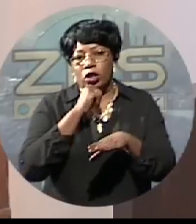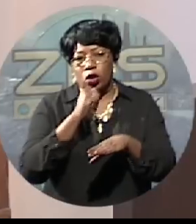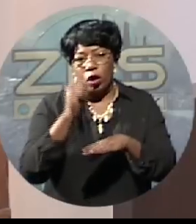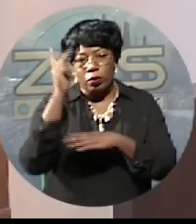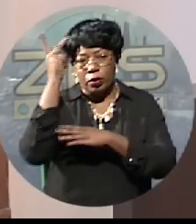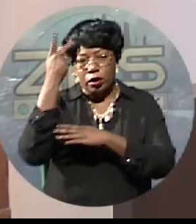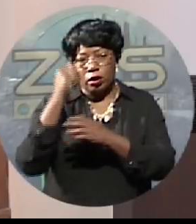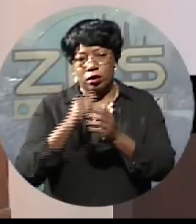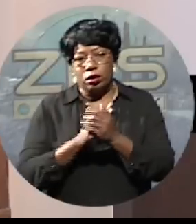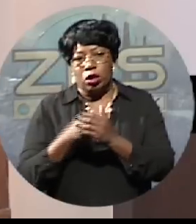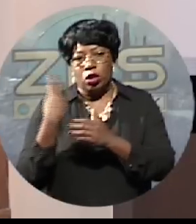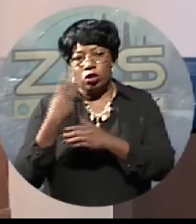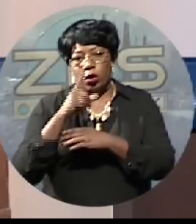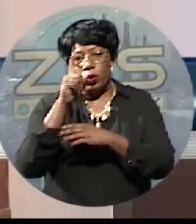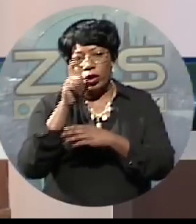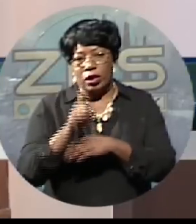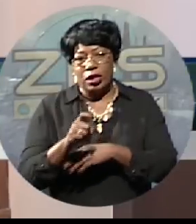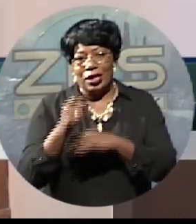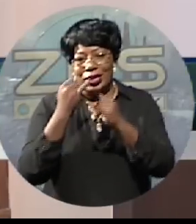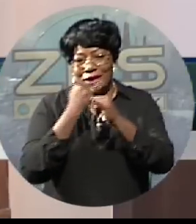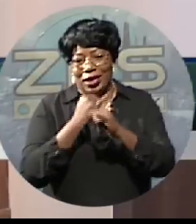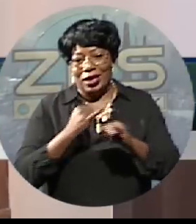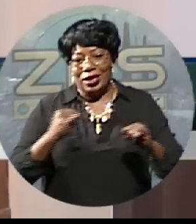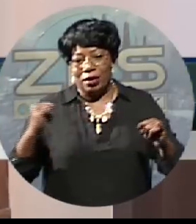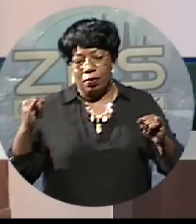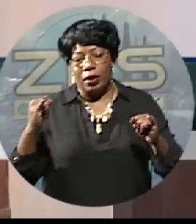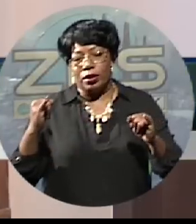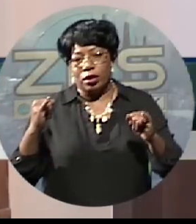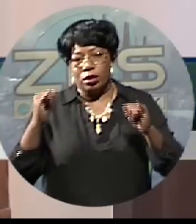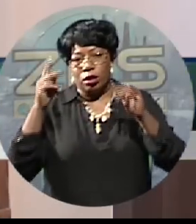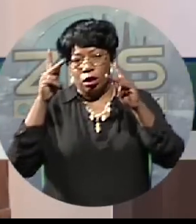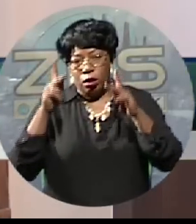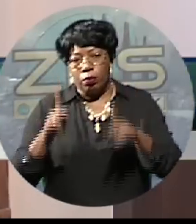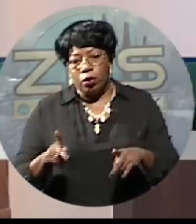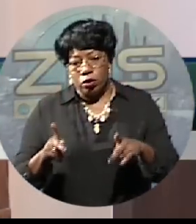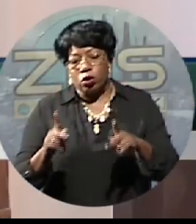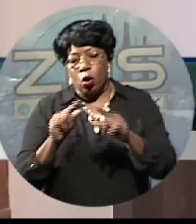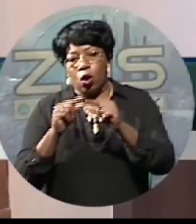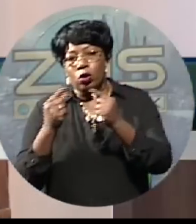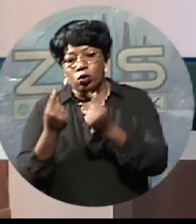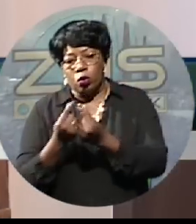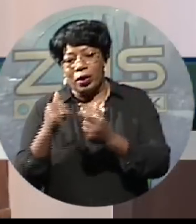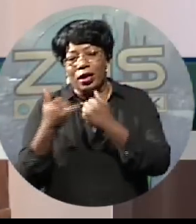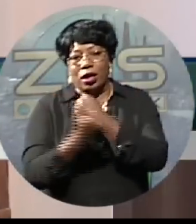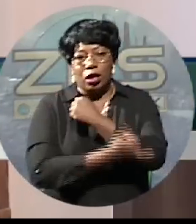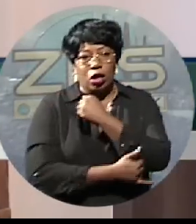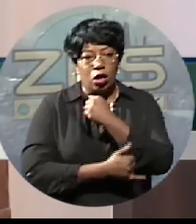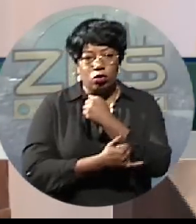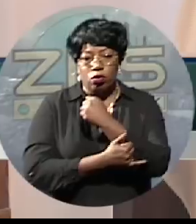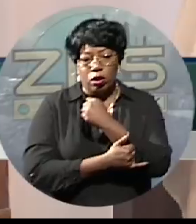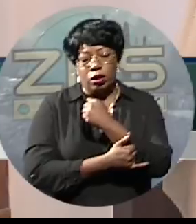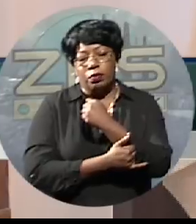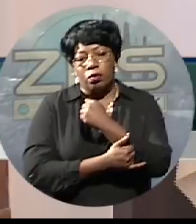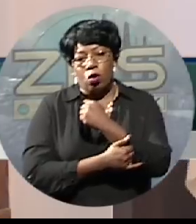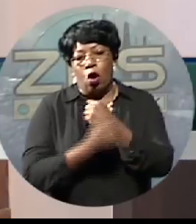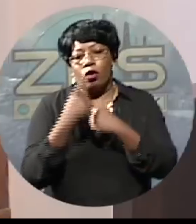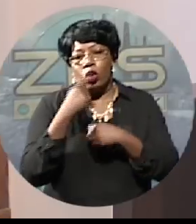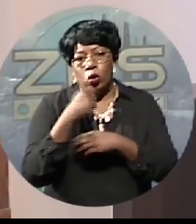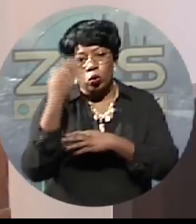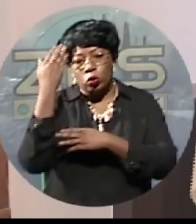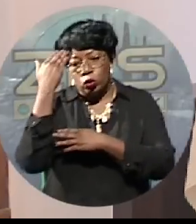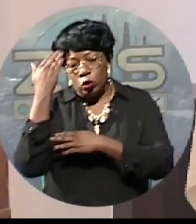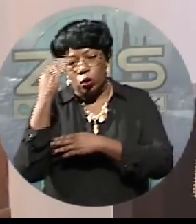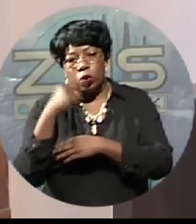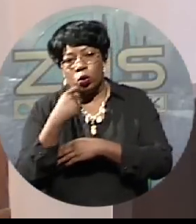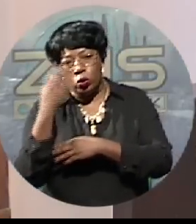an independent body, especially in a country where there is so much familiarity,